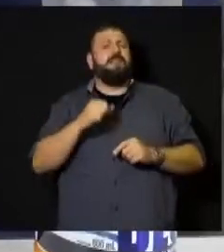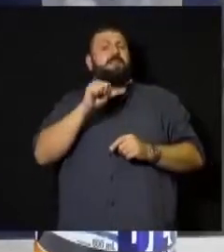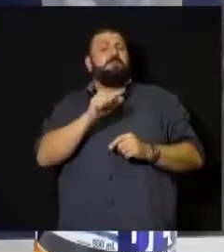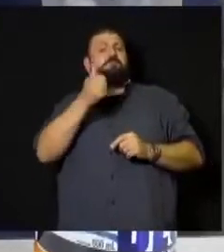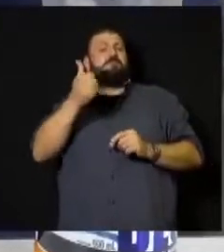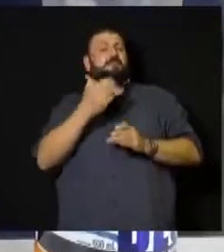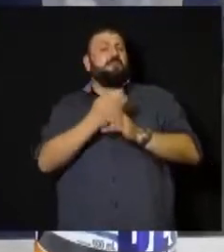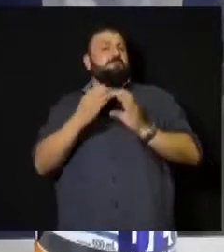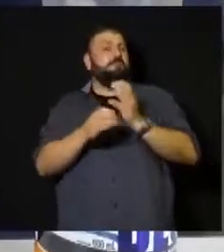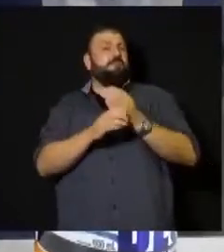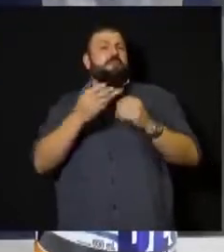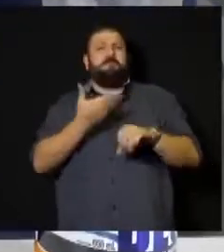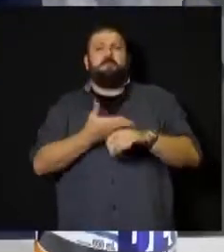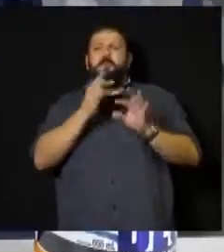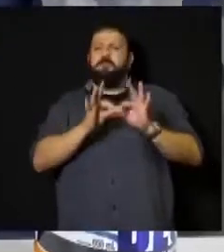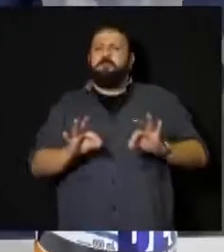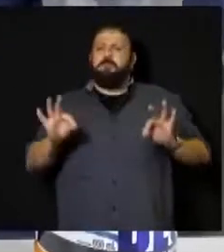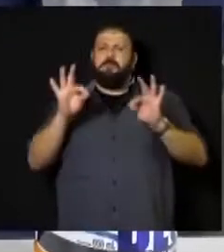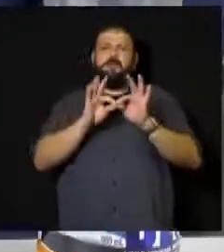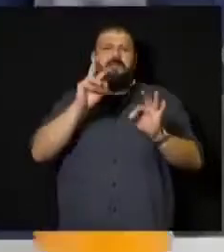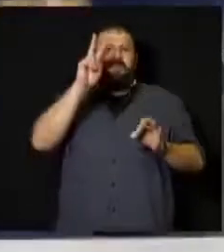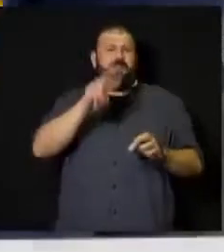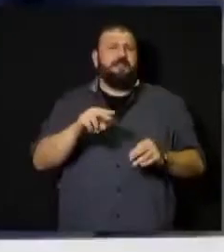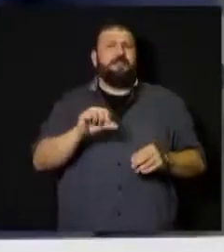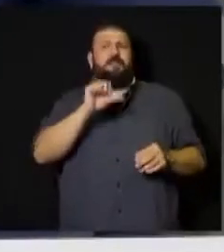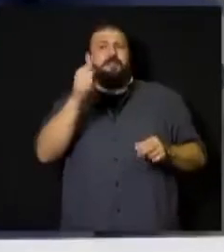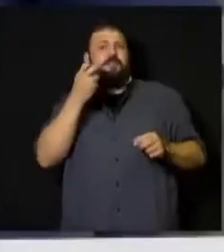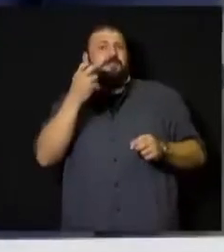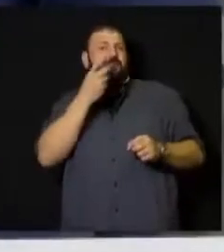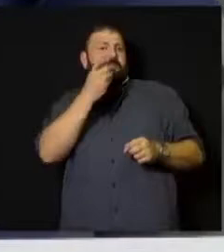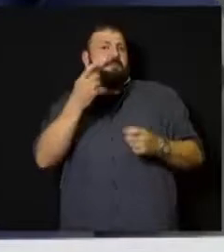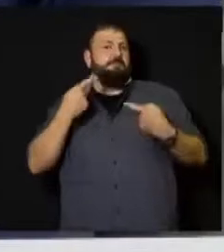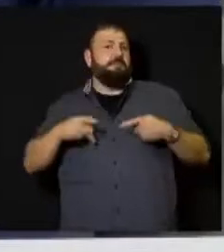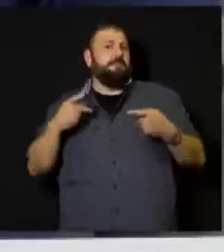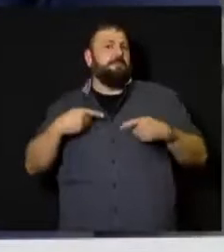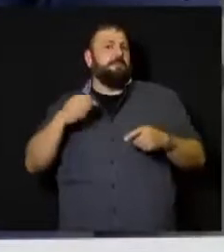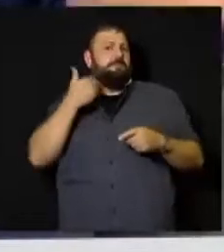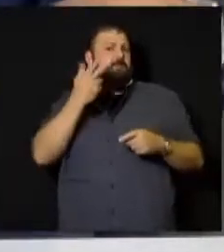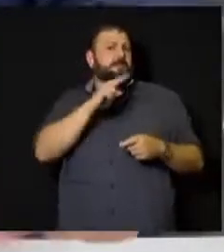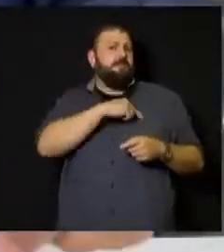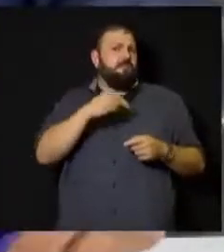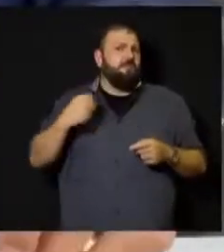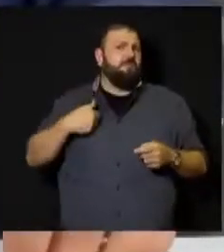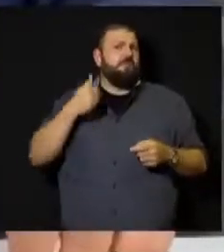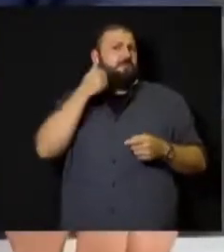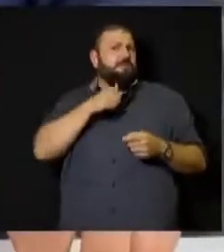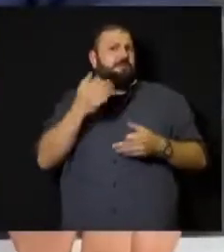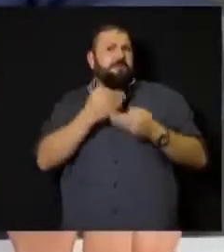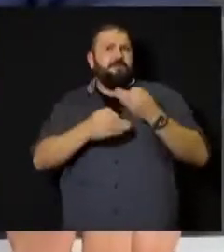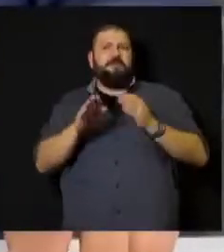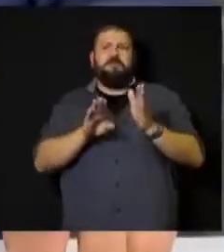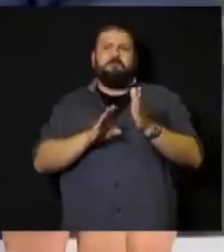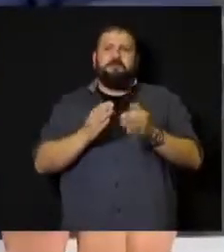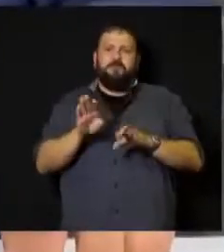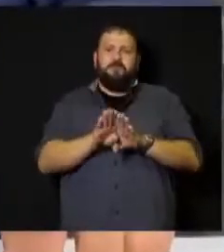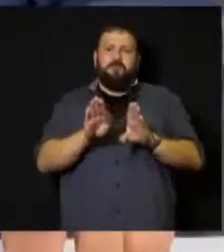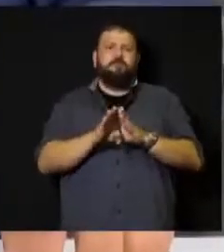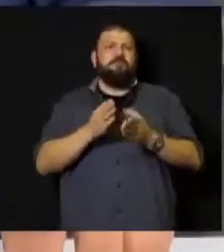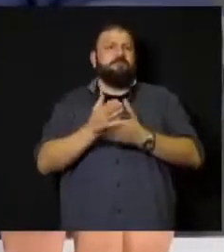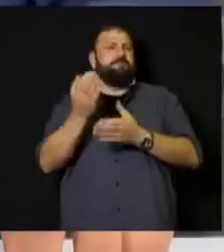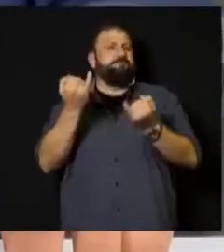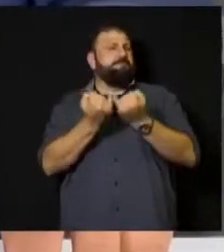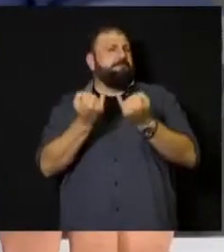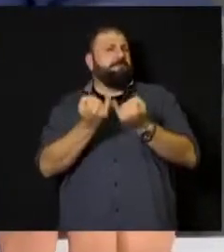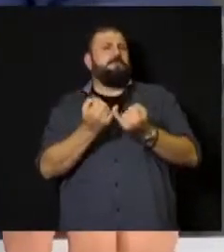today. Something very important is that Anderson began saying that we, of course, were based on the 5